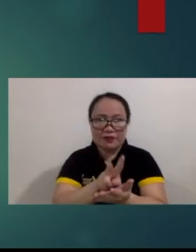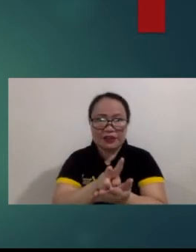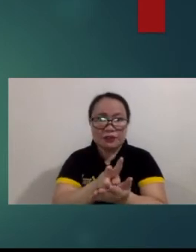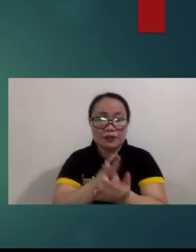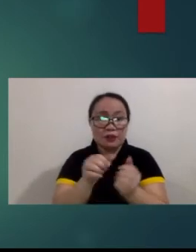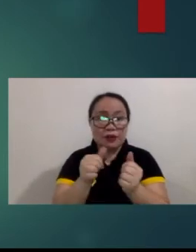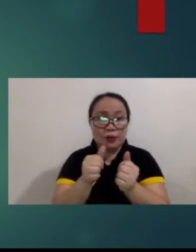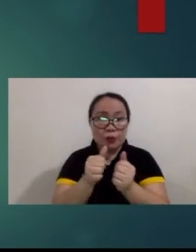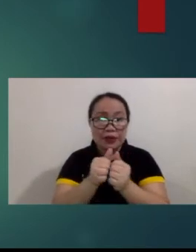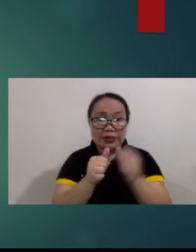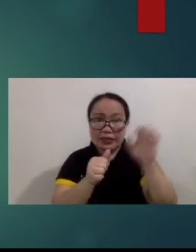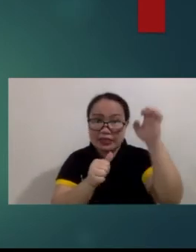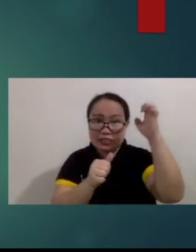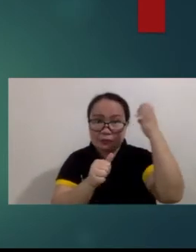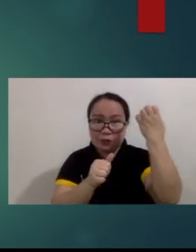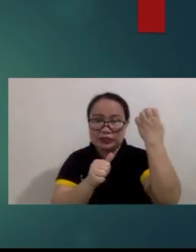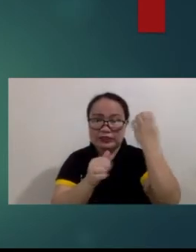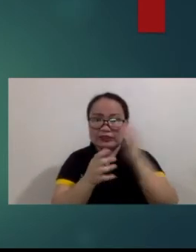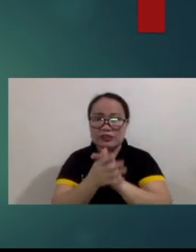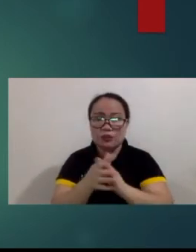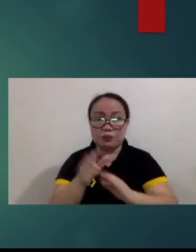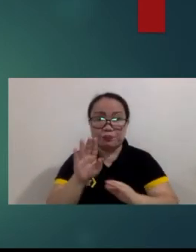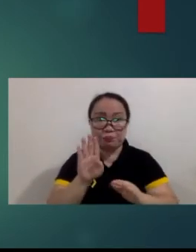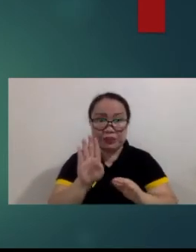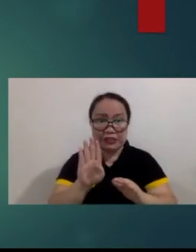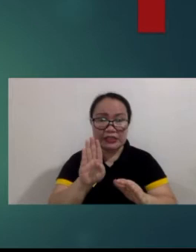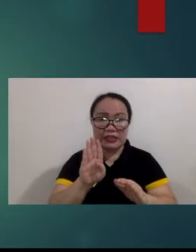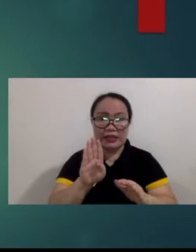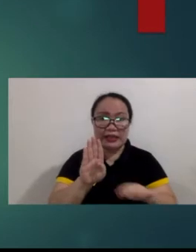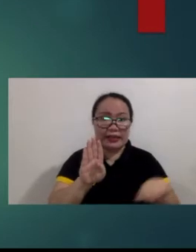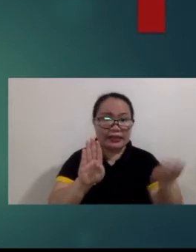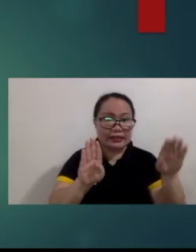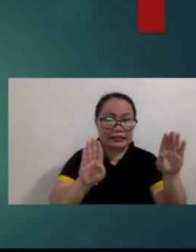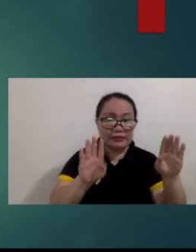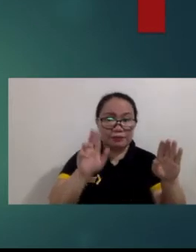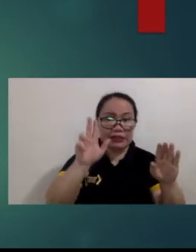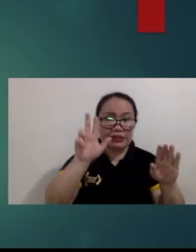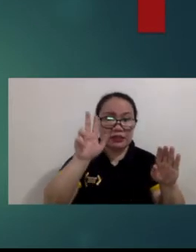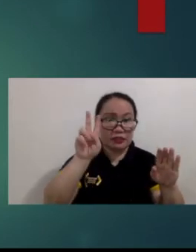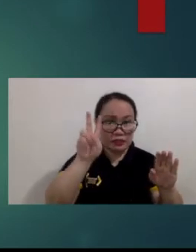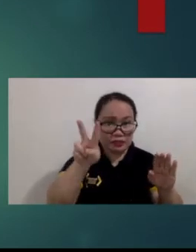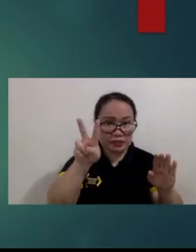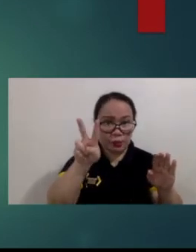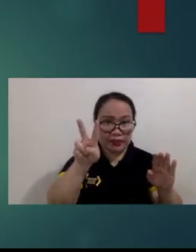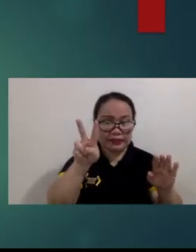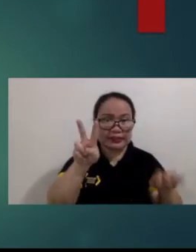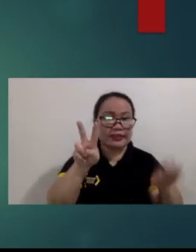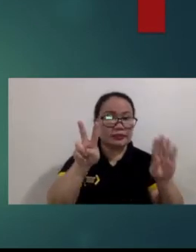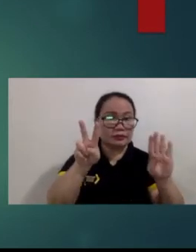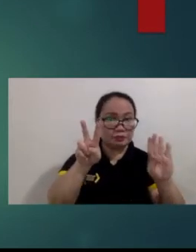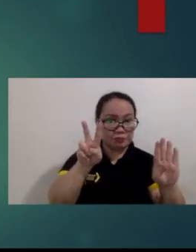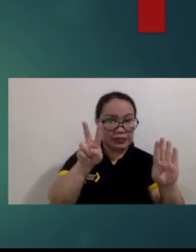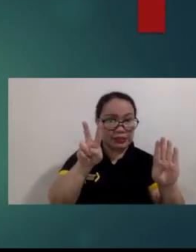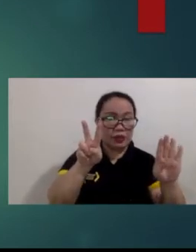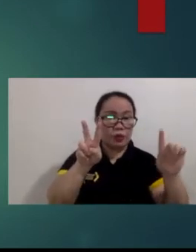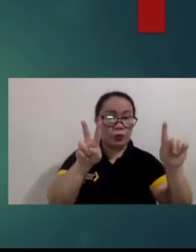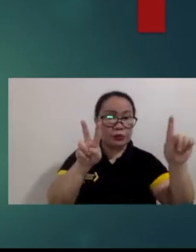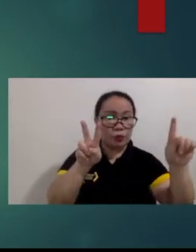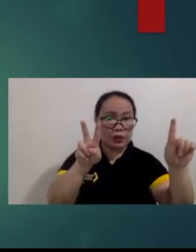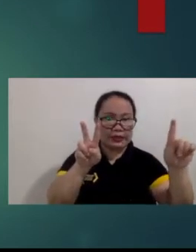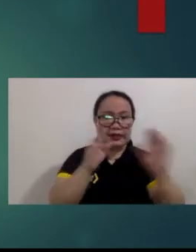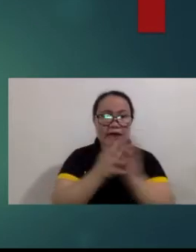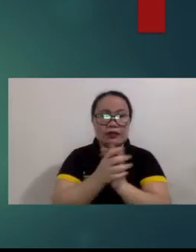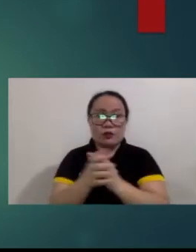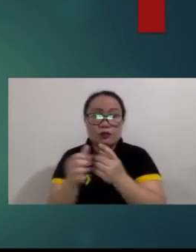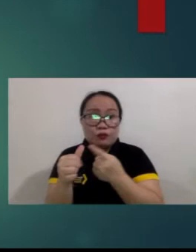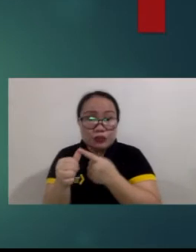the variable with exponent. So b and b squared and b with